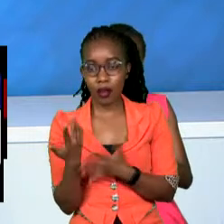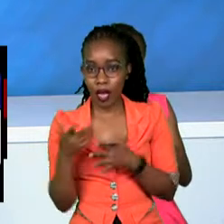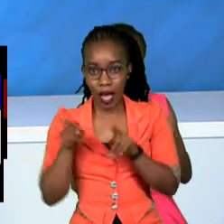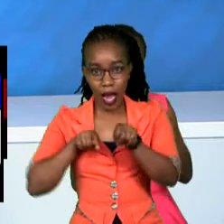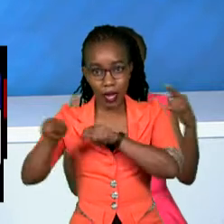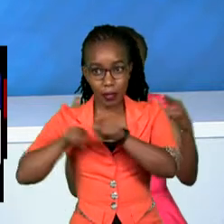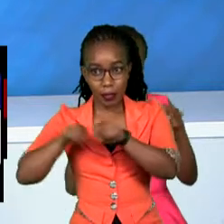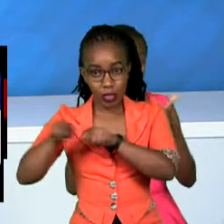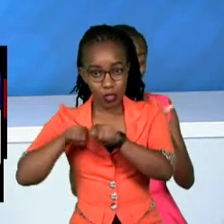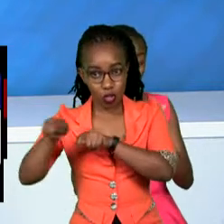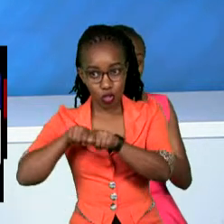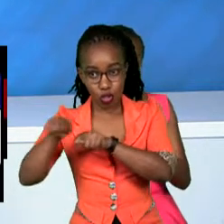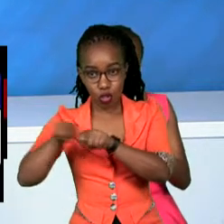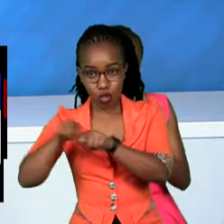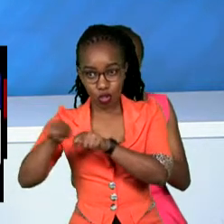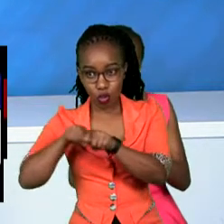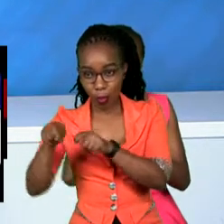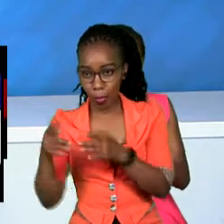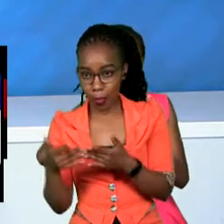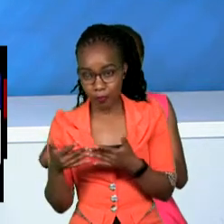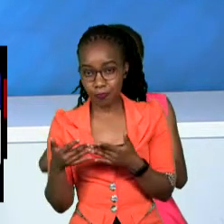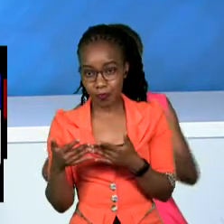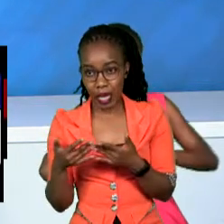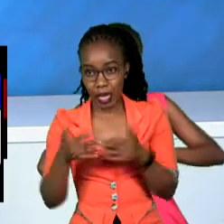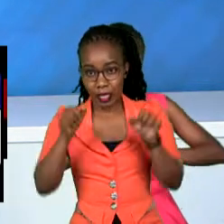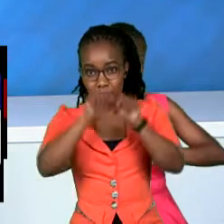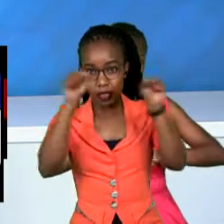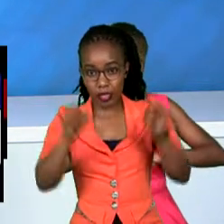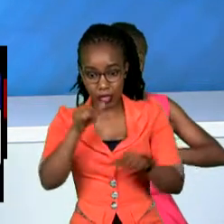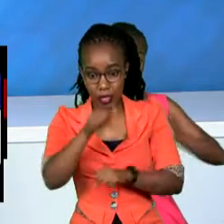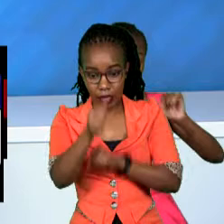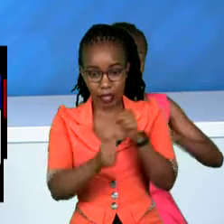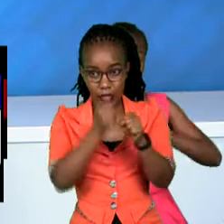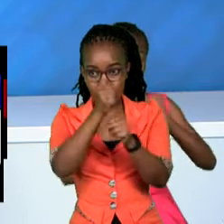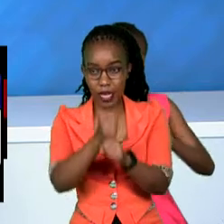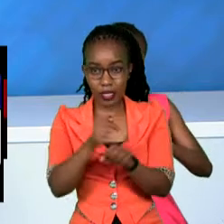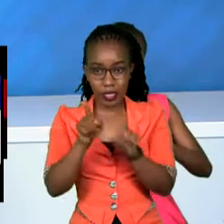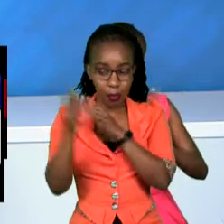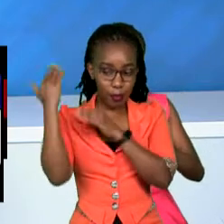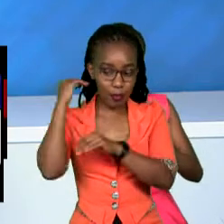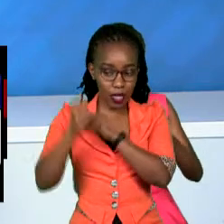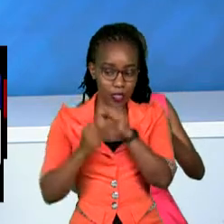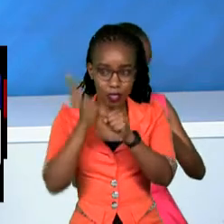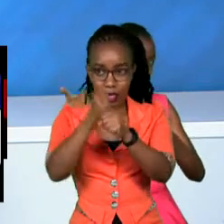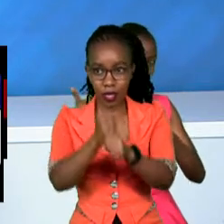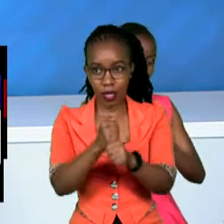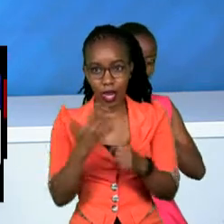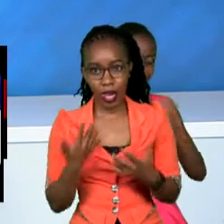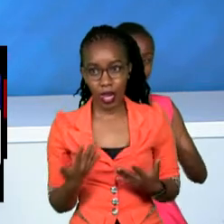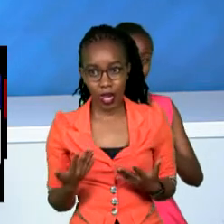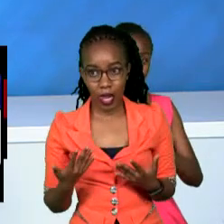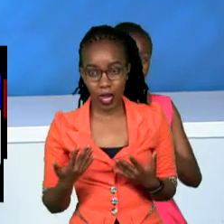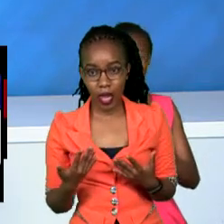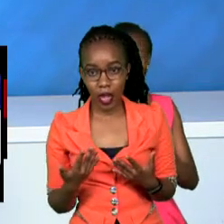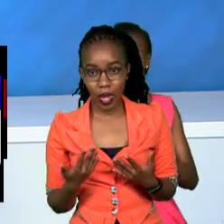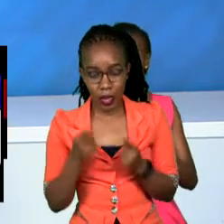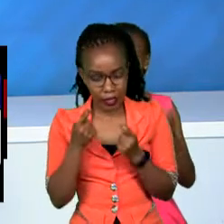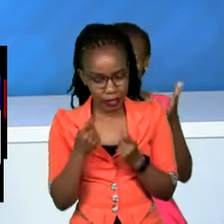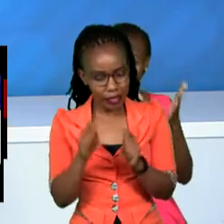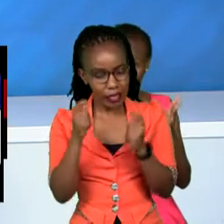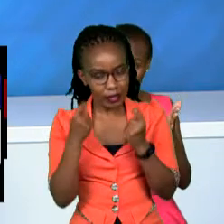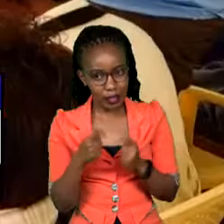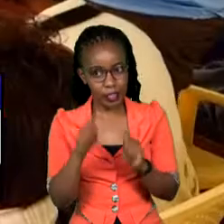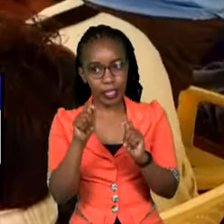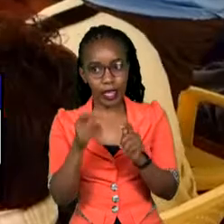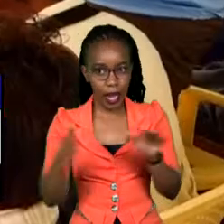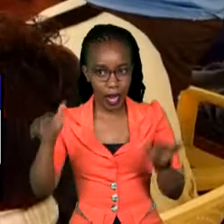is running a system where for this year and previous years, the deficits are large, so they are trying to